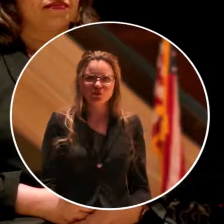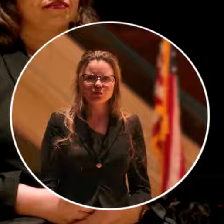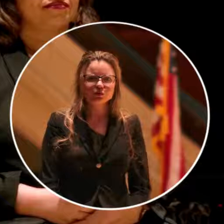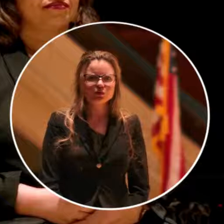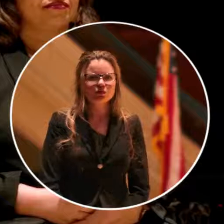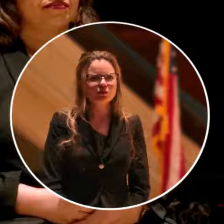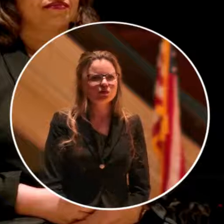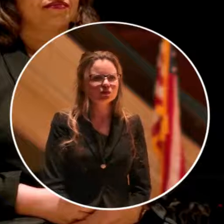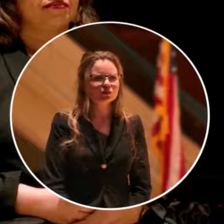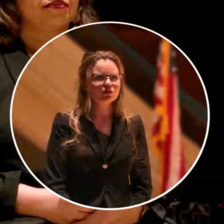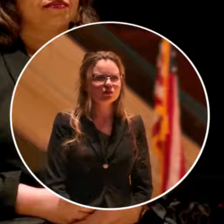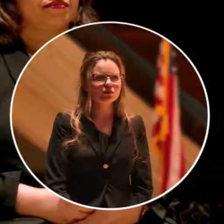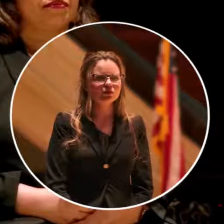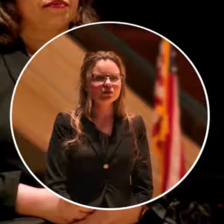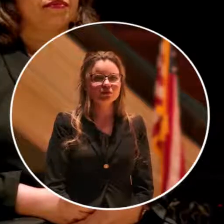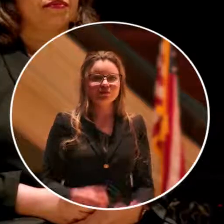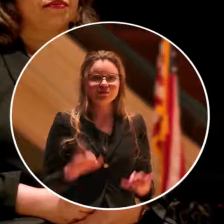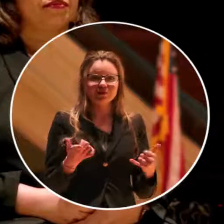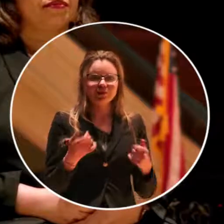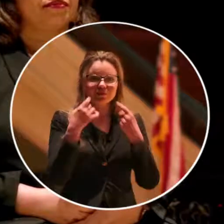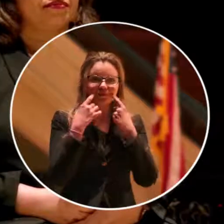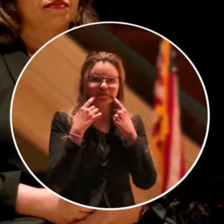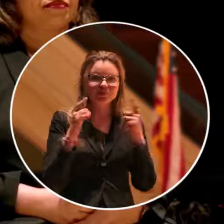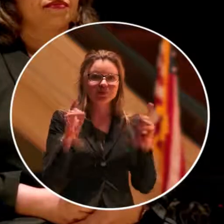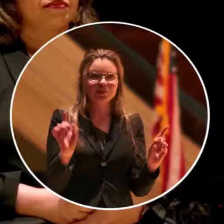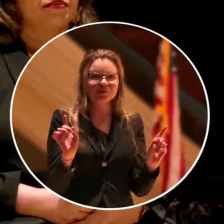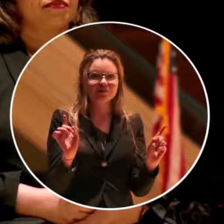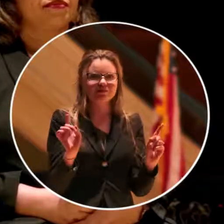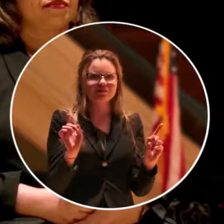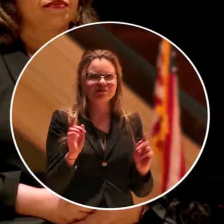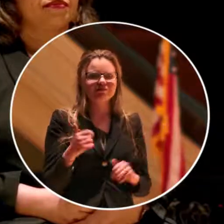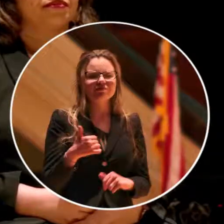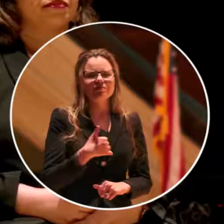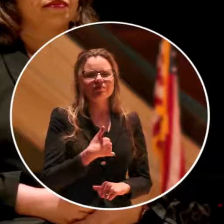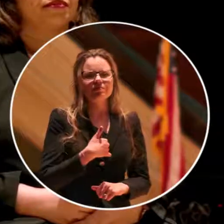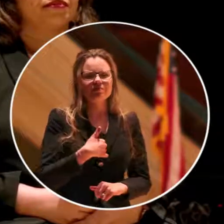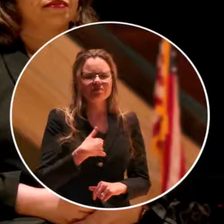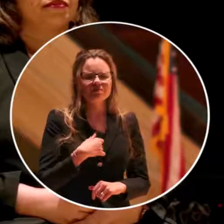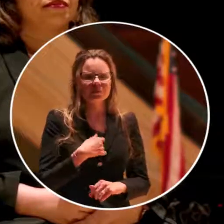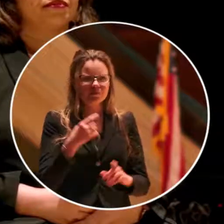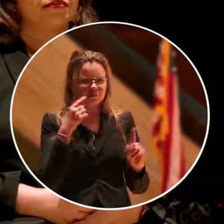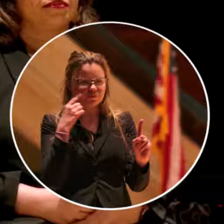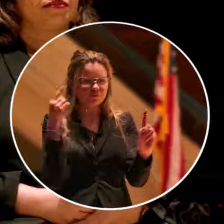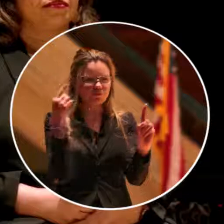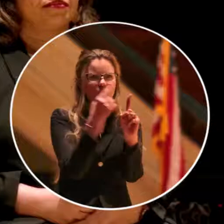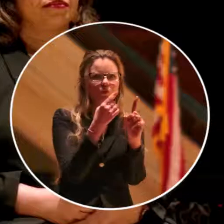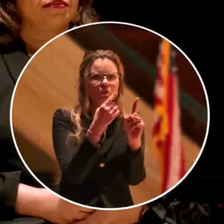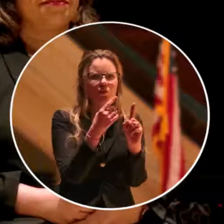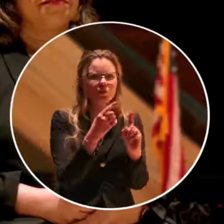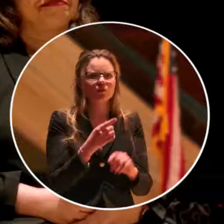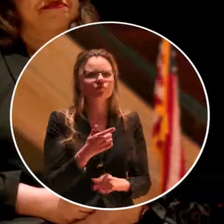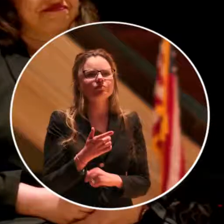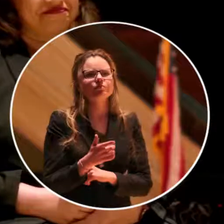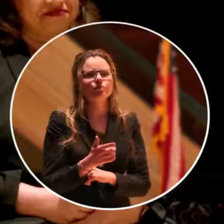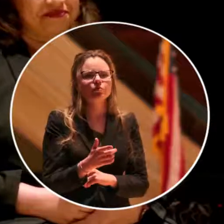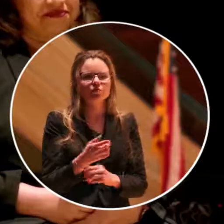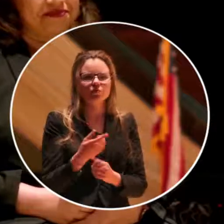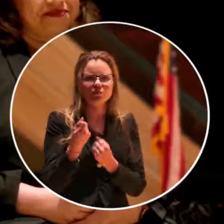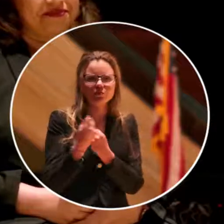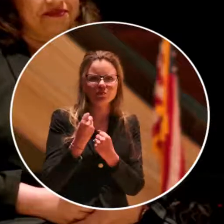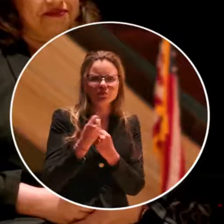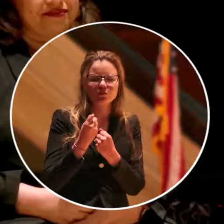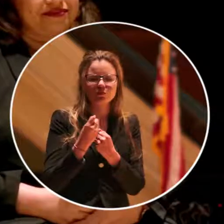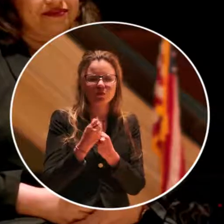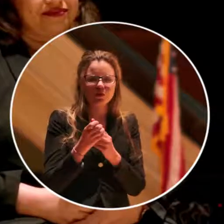I have now made it my motherhood mission to provide support, love, and guidance for Lucy to have a different